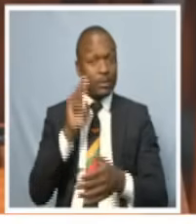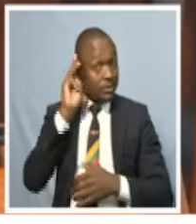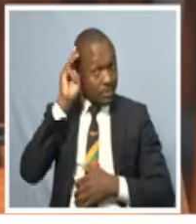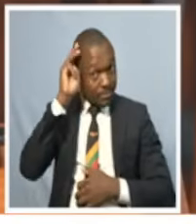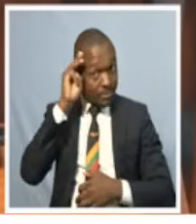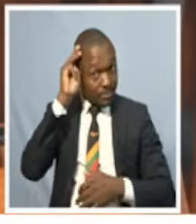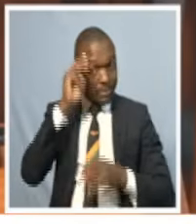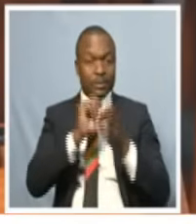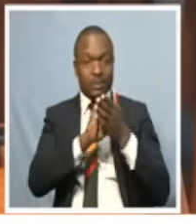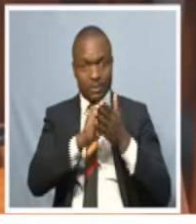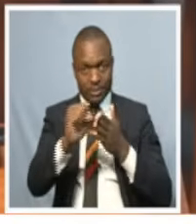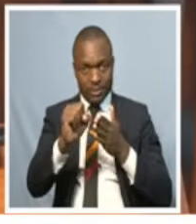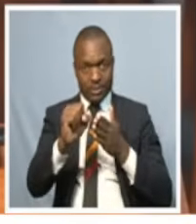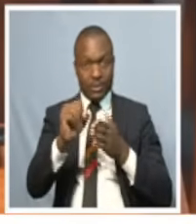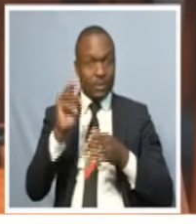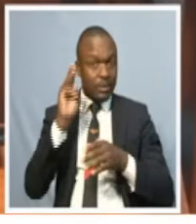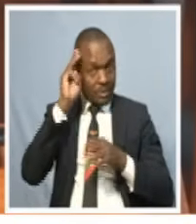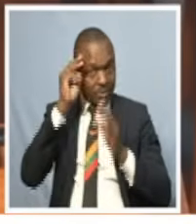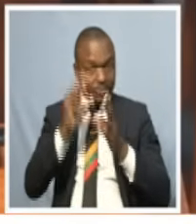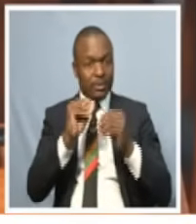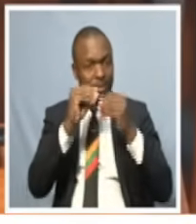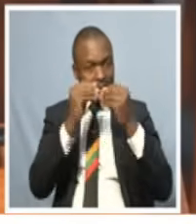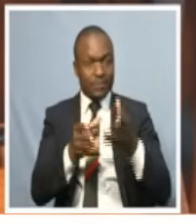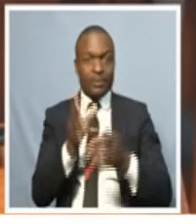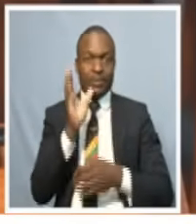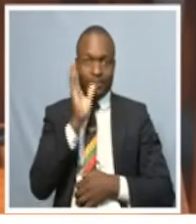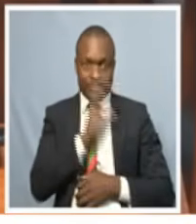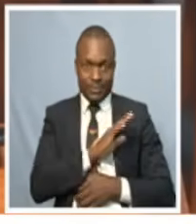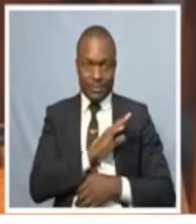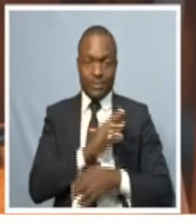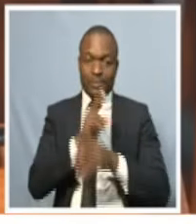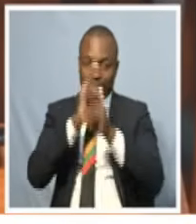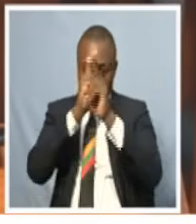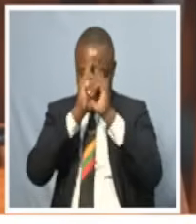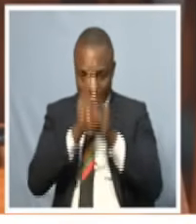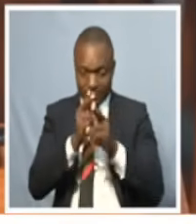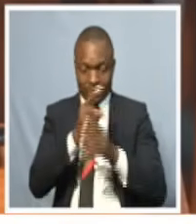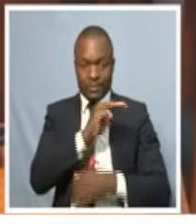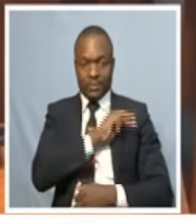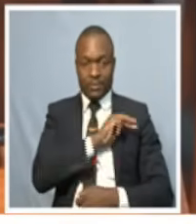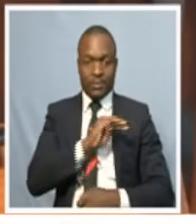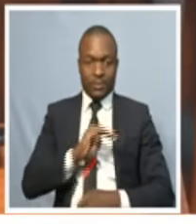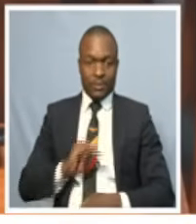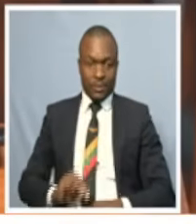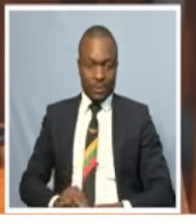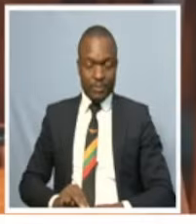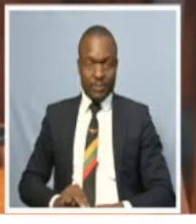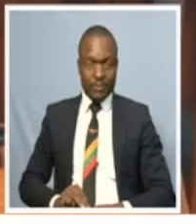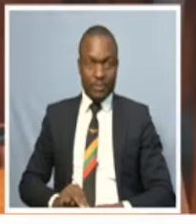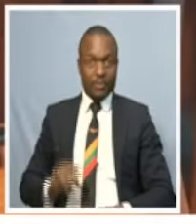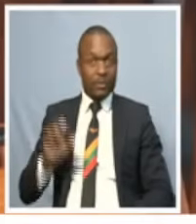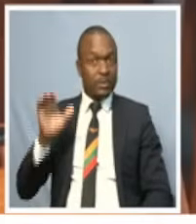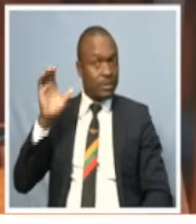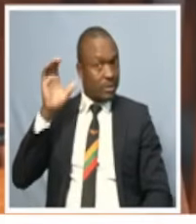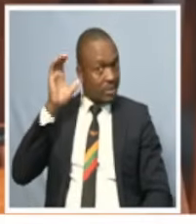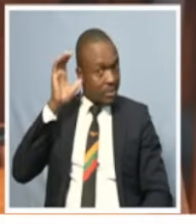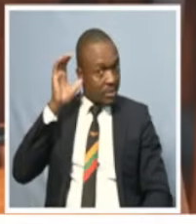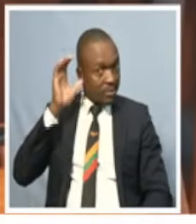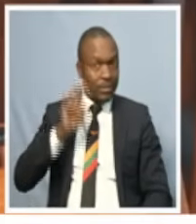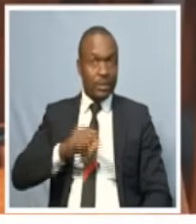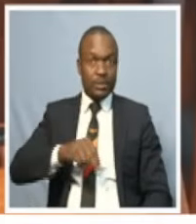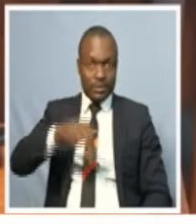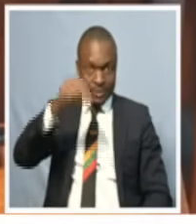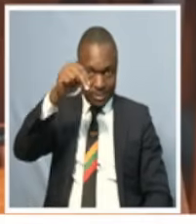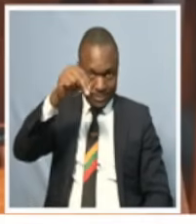Honorable Minister of Home Affairs and Internal Security. The Honorable Member for Chama North.